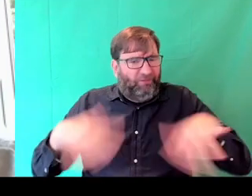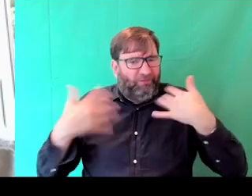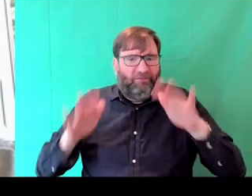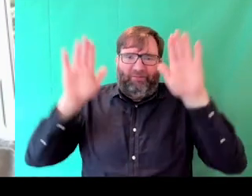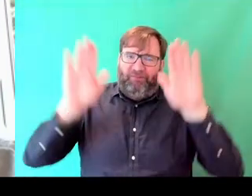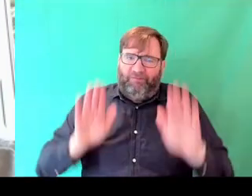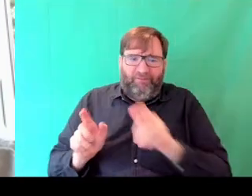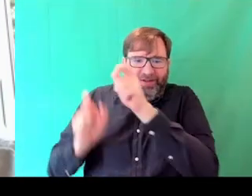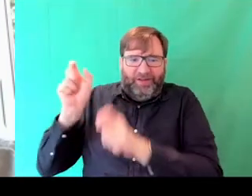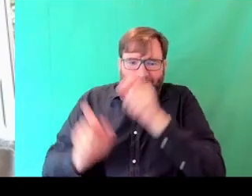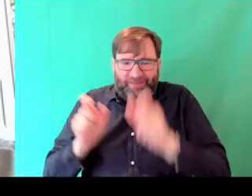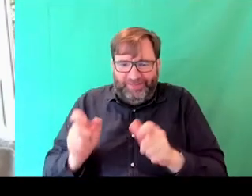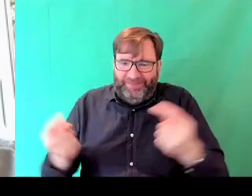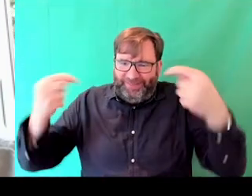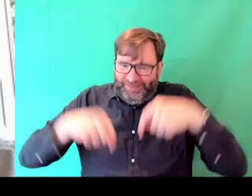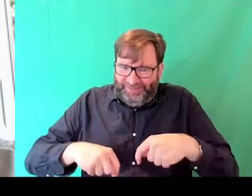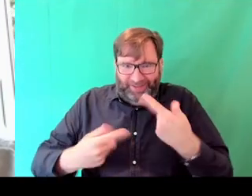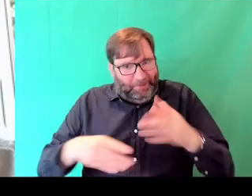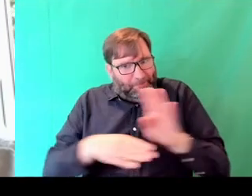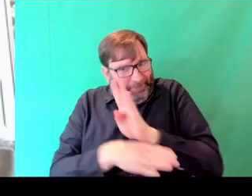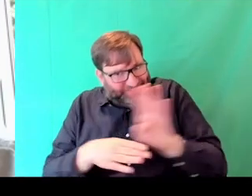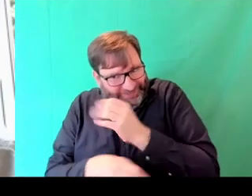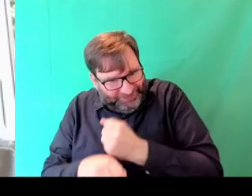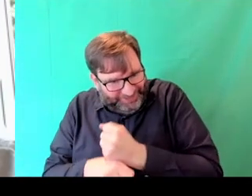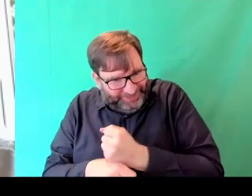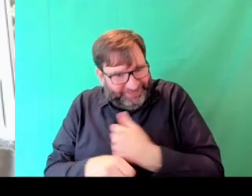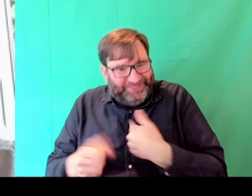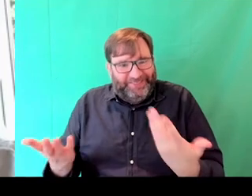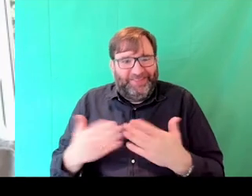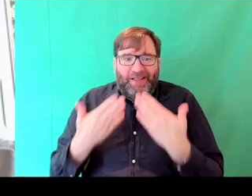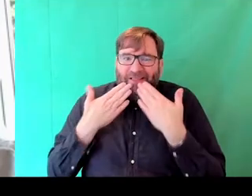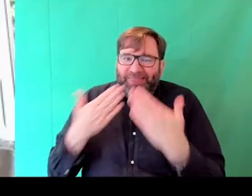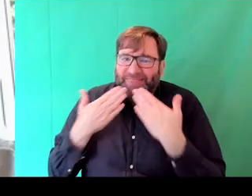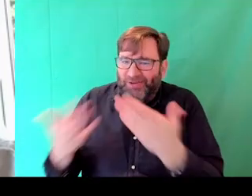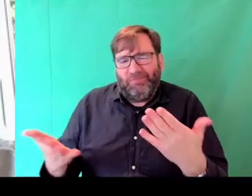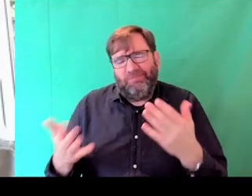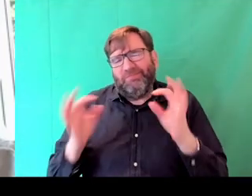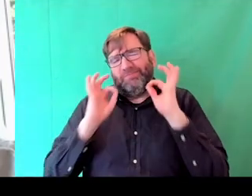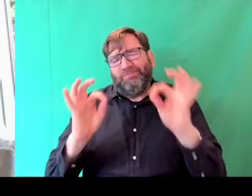campaign. If you want to find out more about We the 15, go to wethe15.org. That's